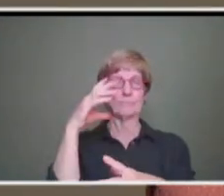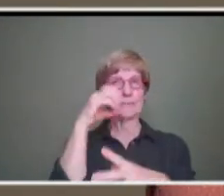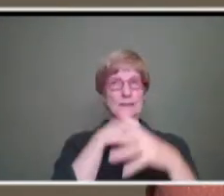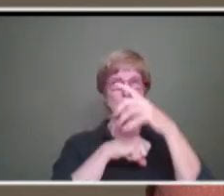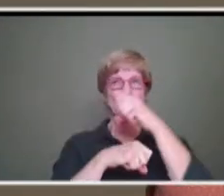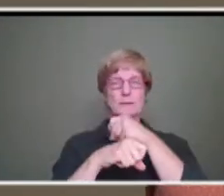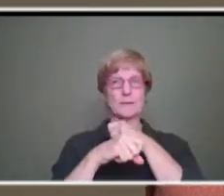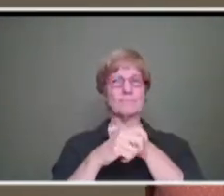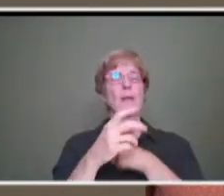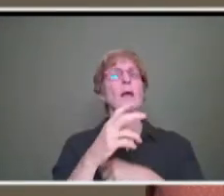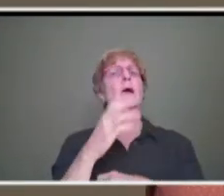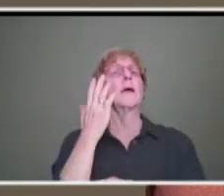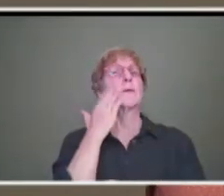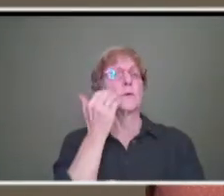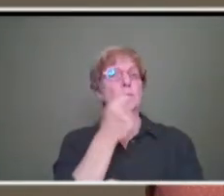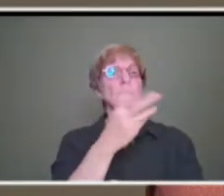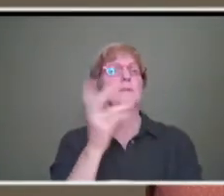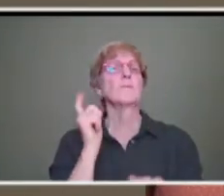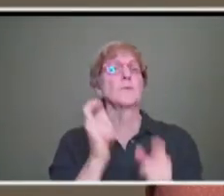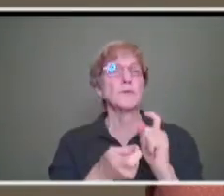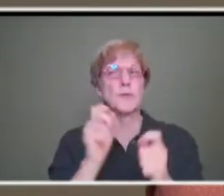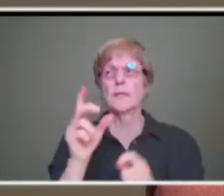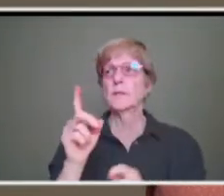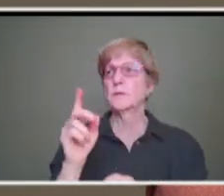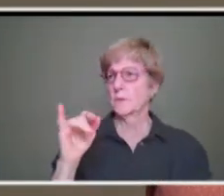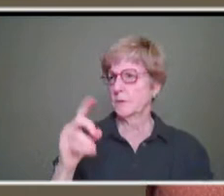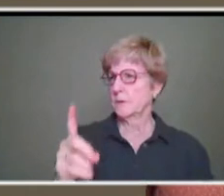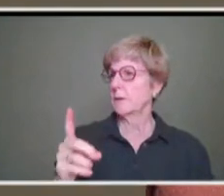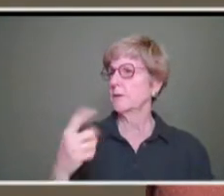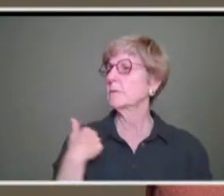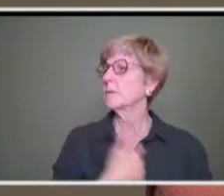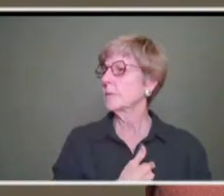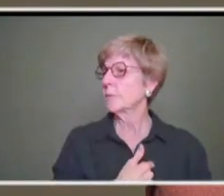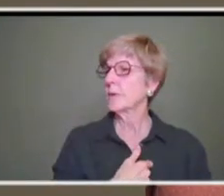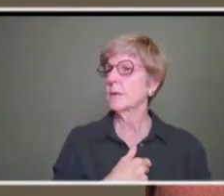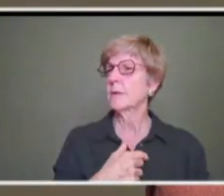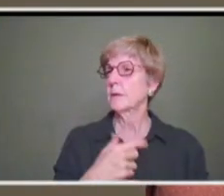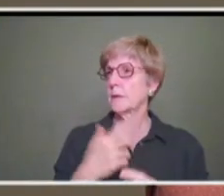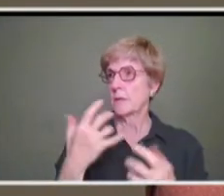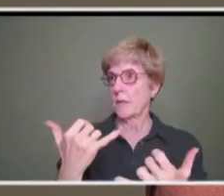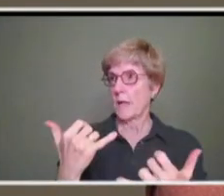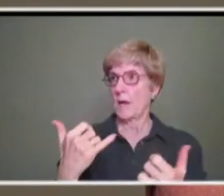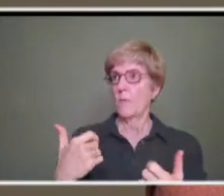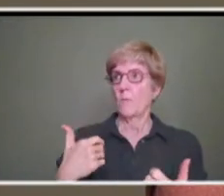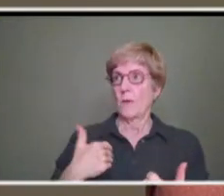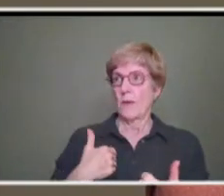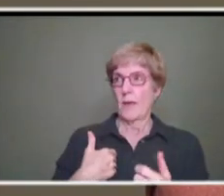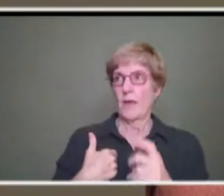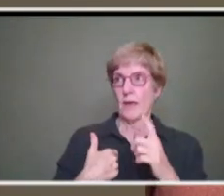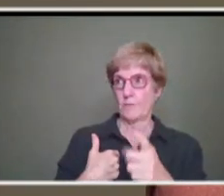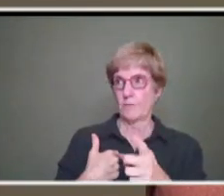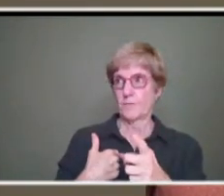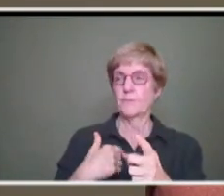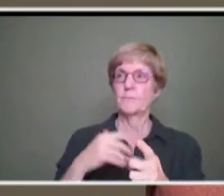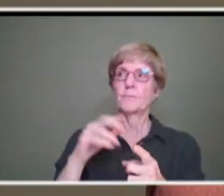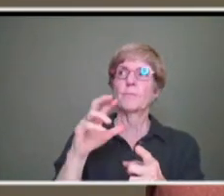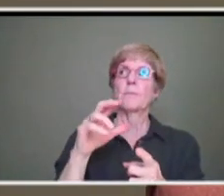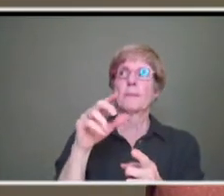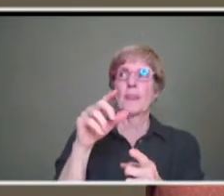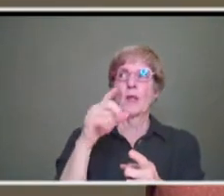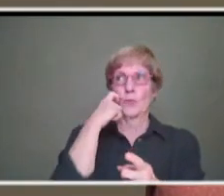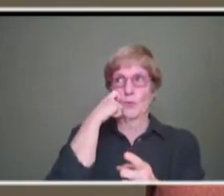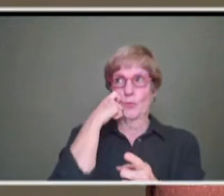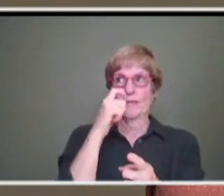there were several changes David that we had made where now we actually have rezonings recent